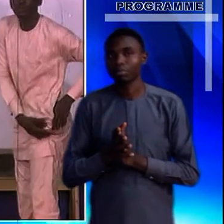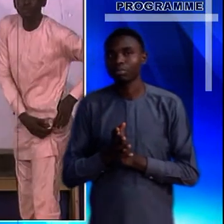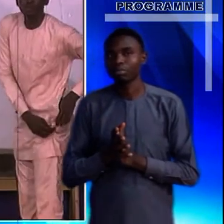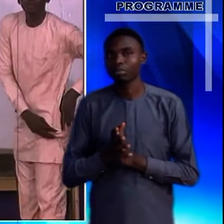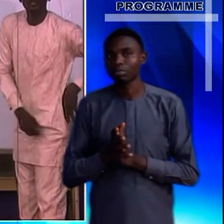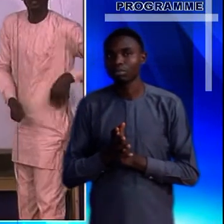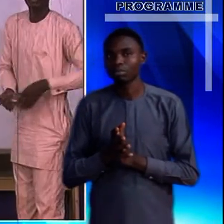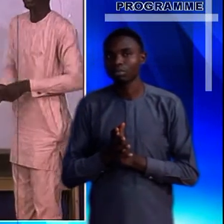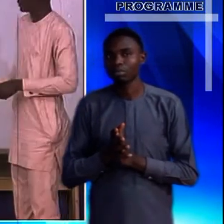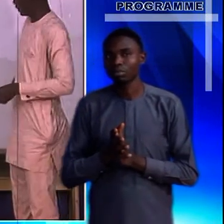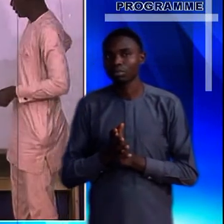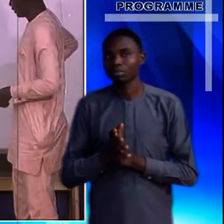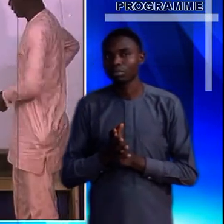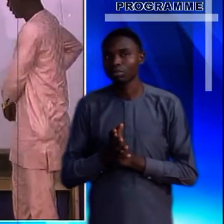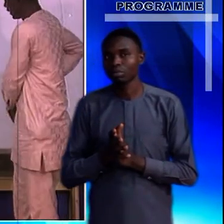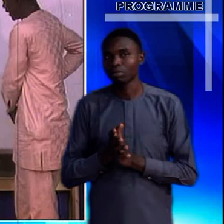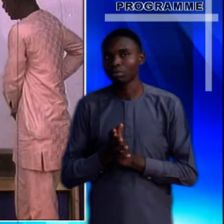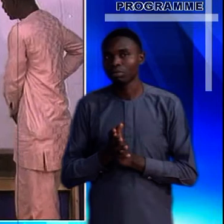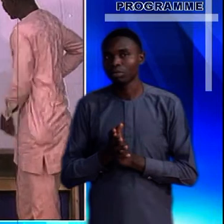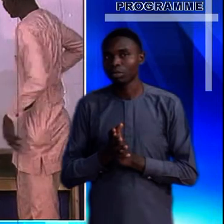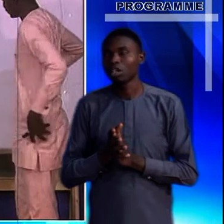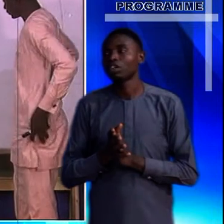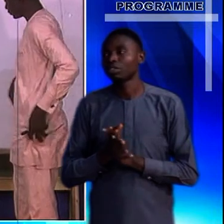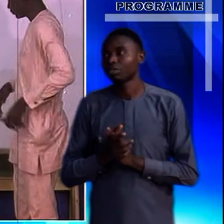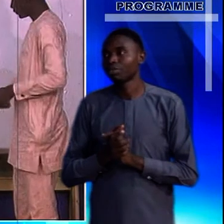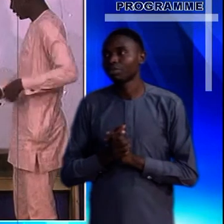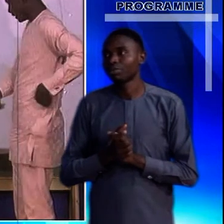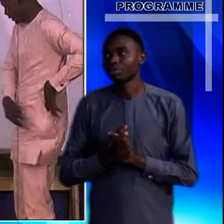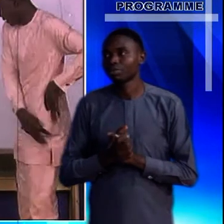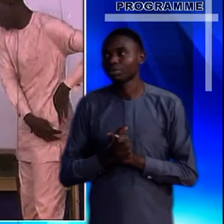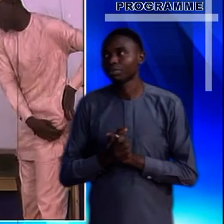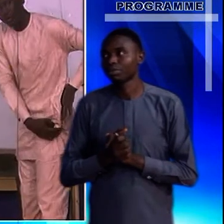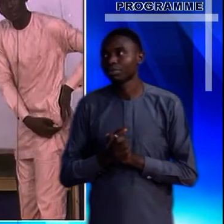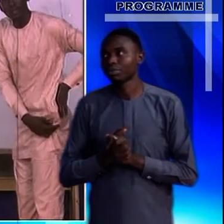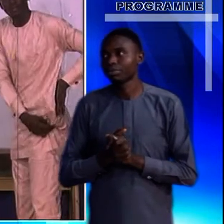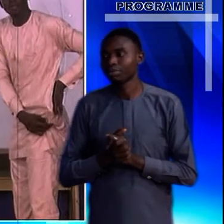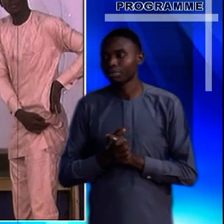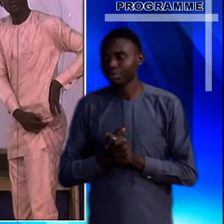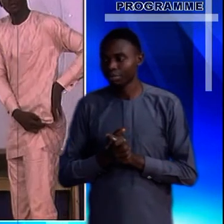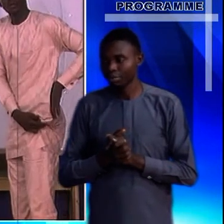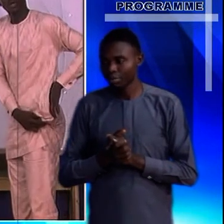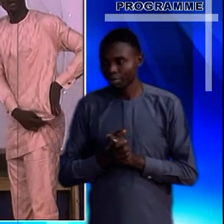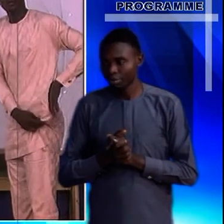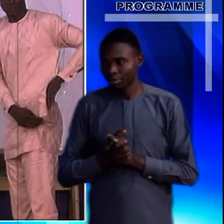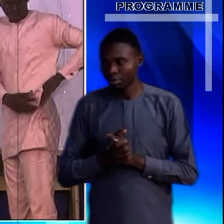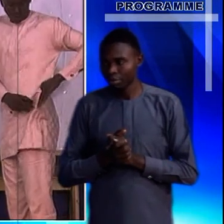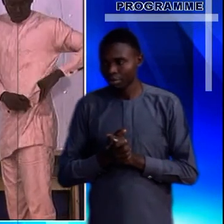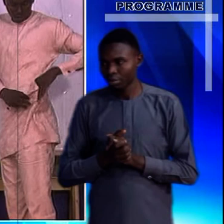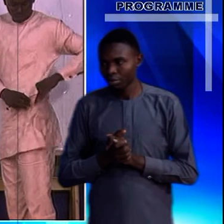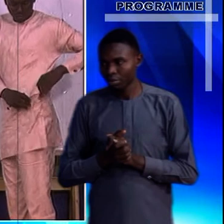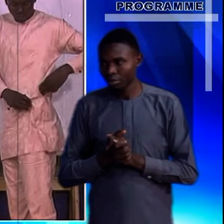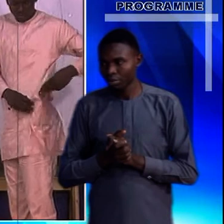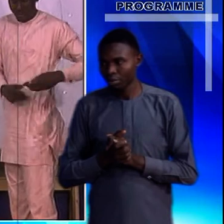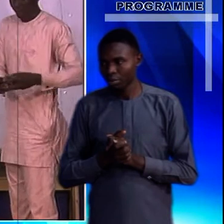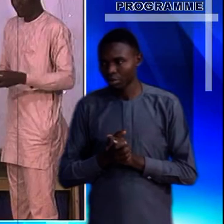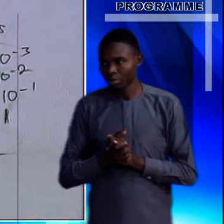instrument used for measuring length. I think I come along with it. We have what we call